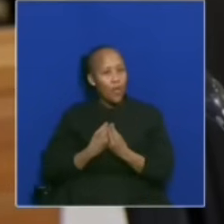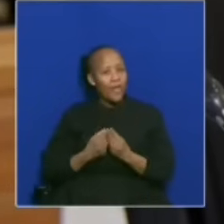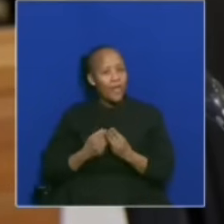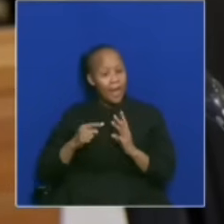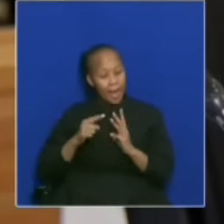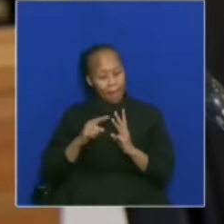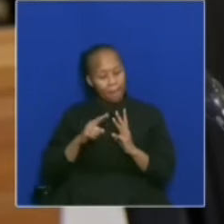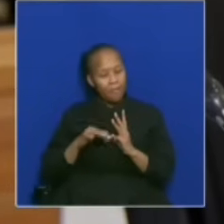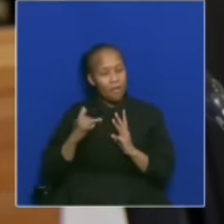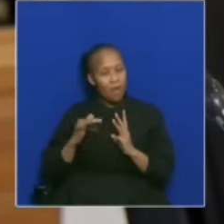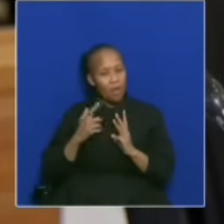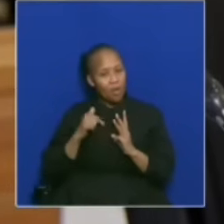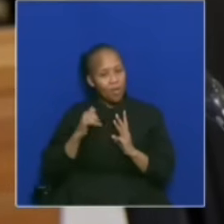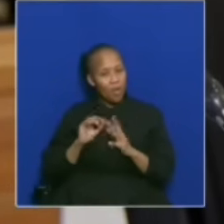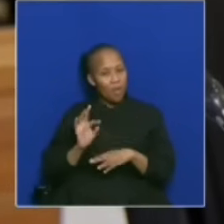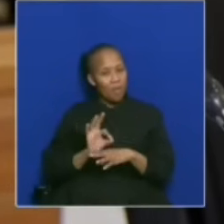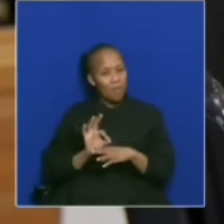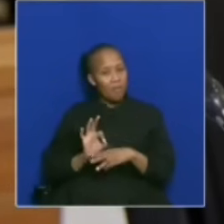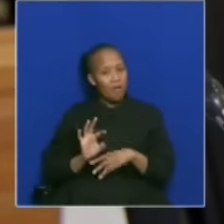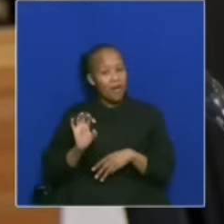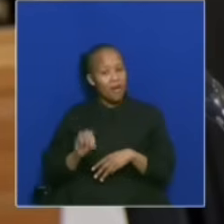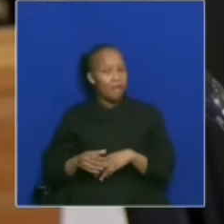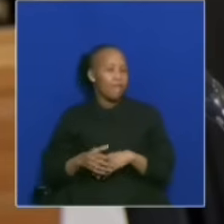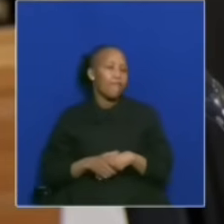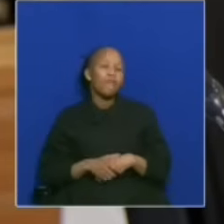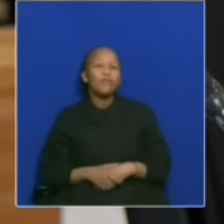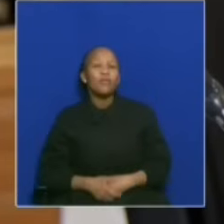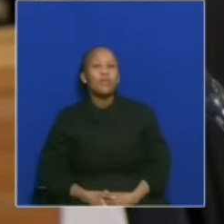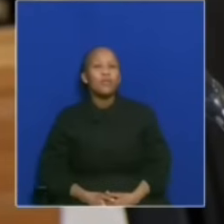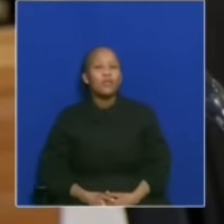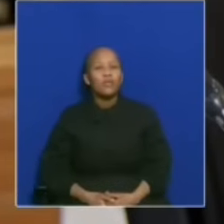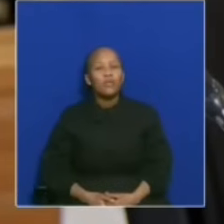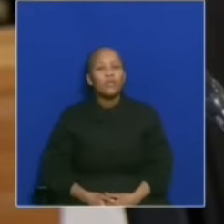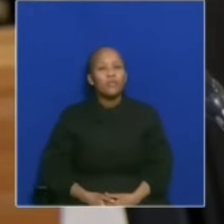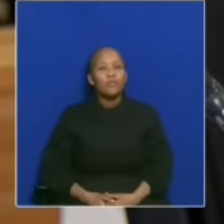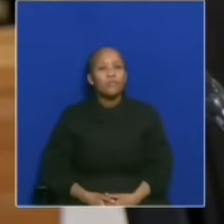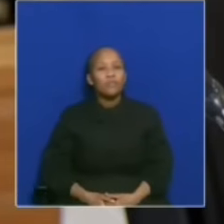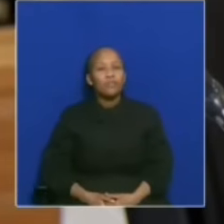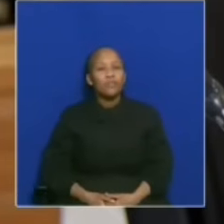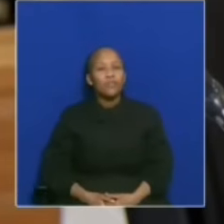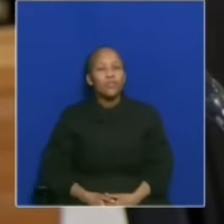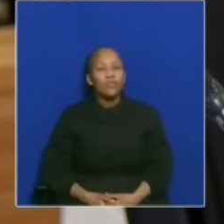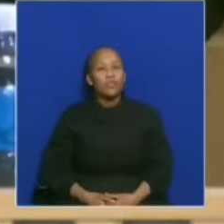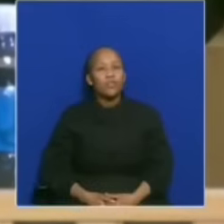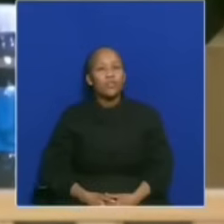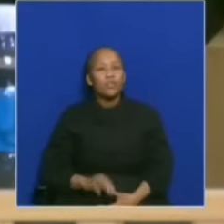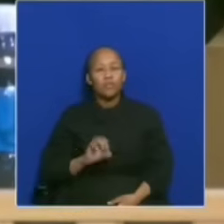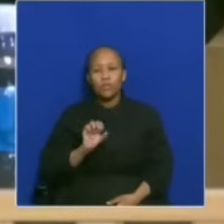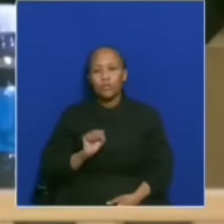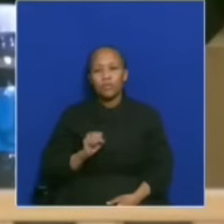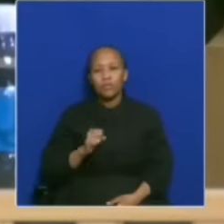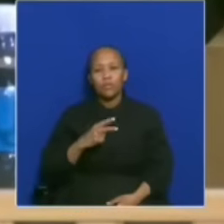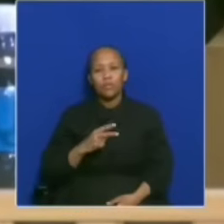Do we know, or will it become apparent, who is Shaheen in this scheme, if it matters at all?